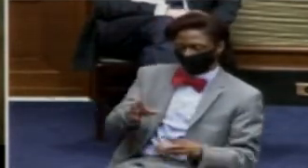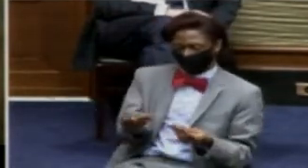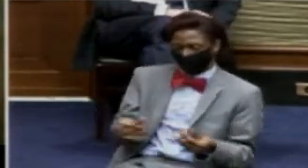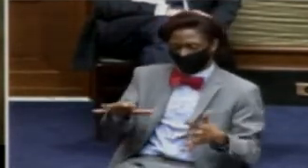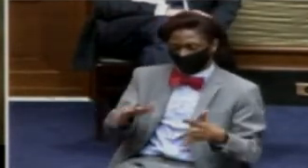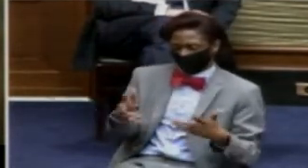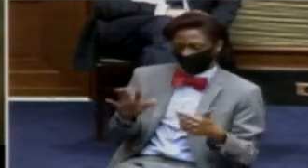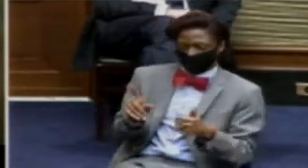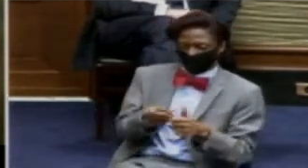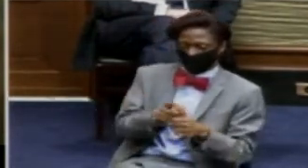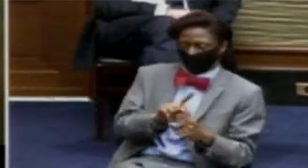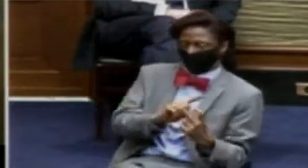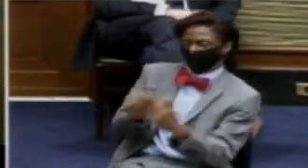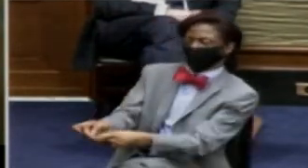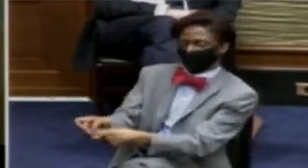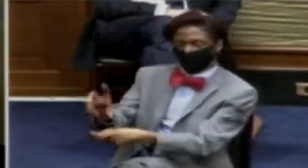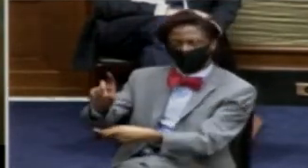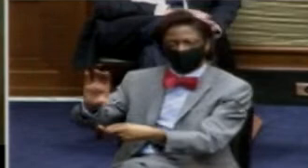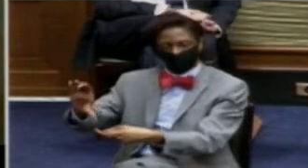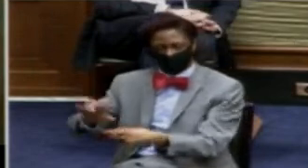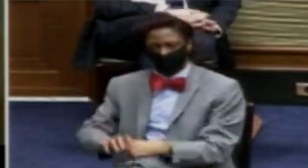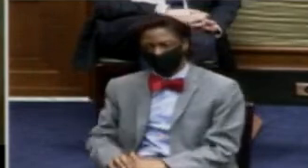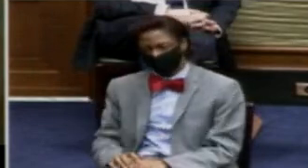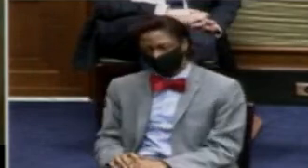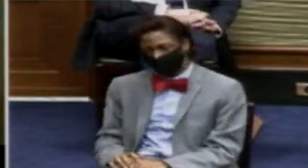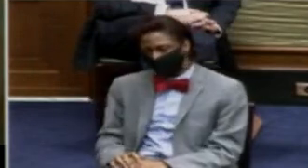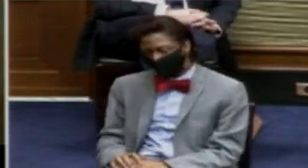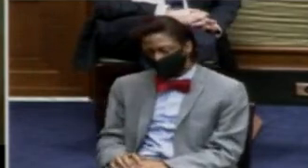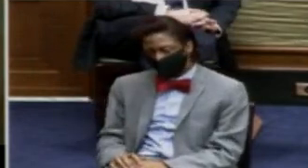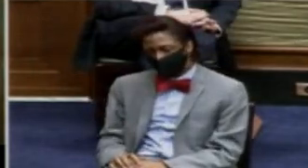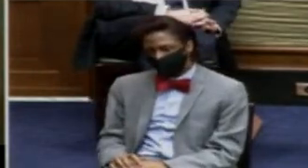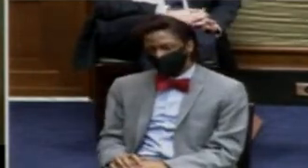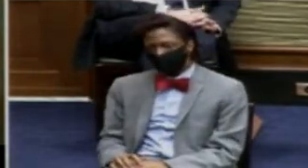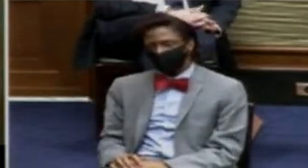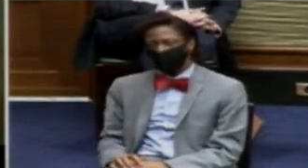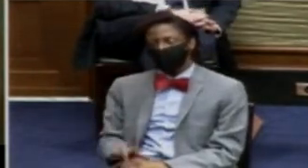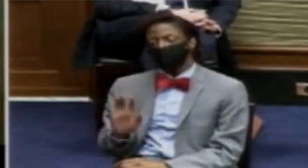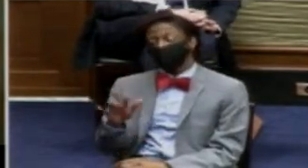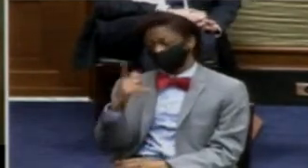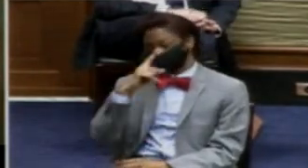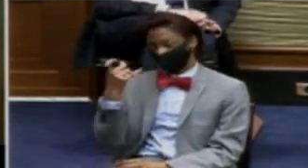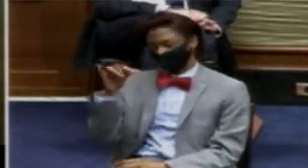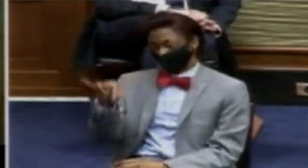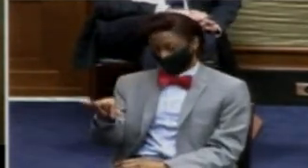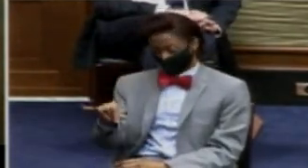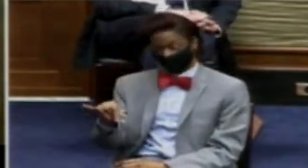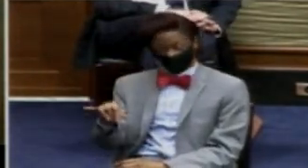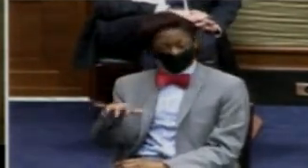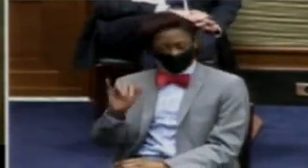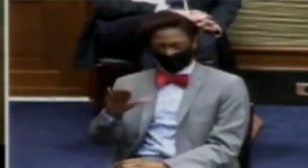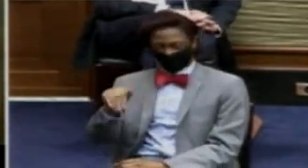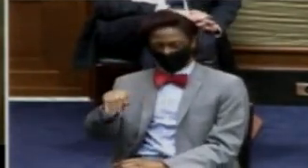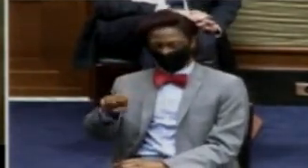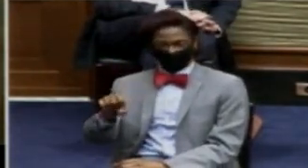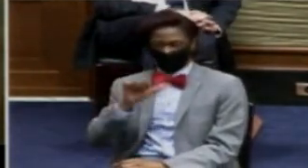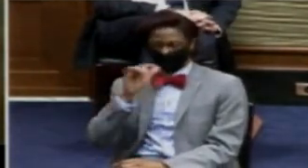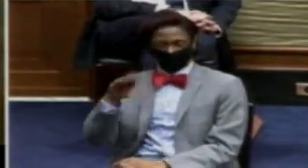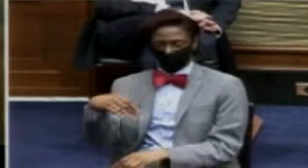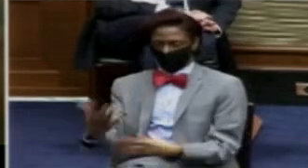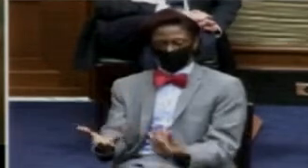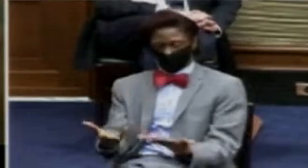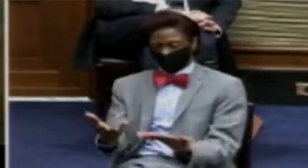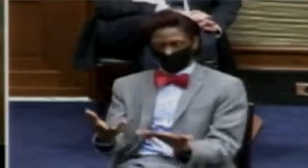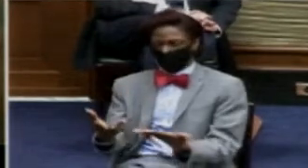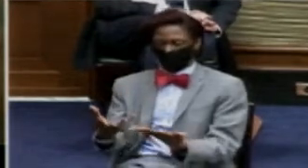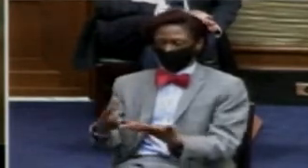had originally ceded to the district. As such, that case does not provide much guidance on the